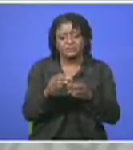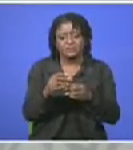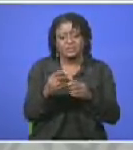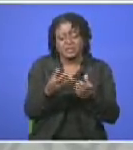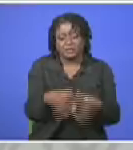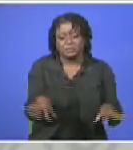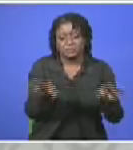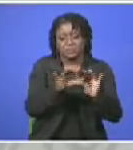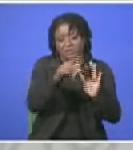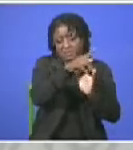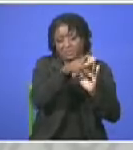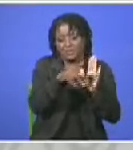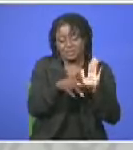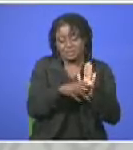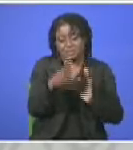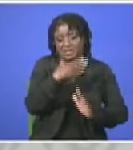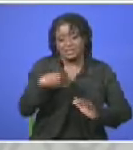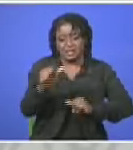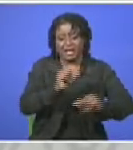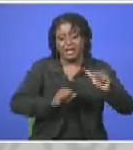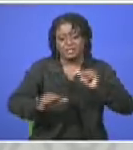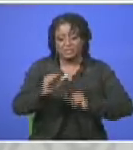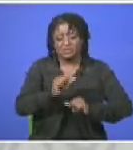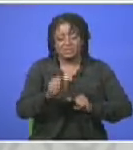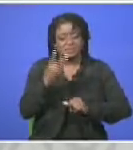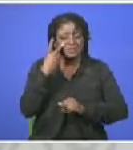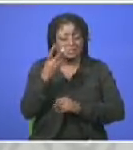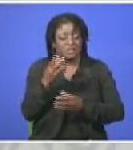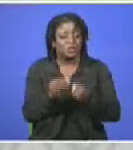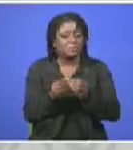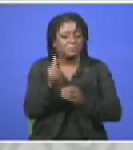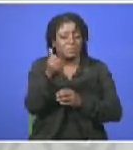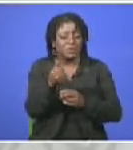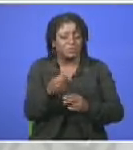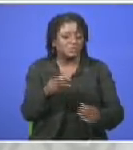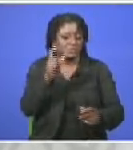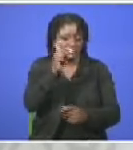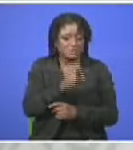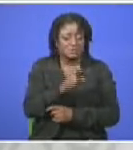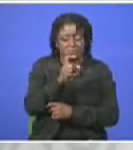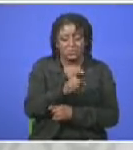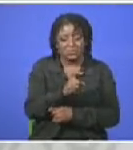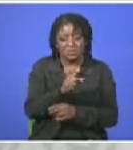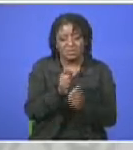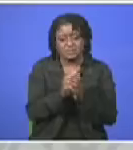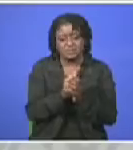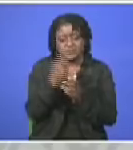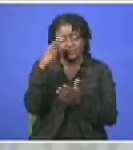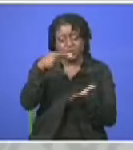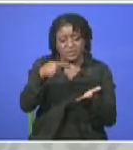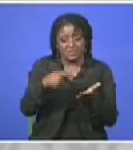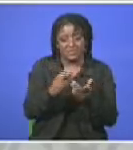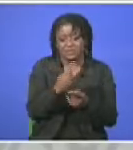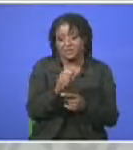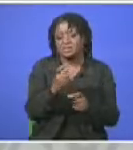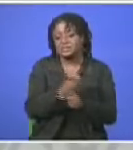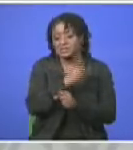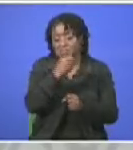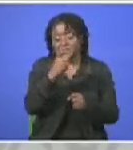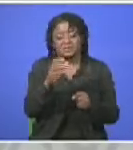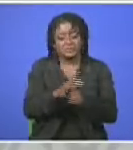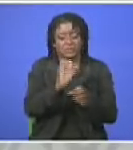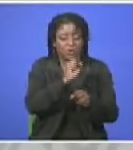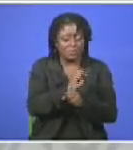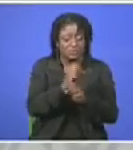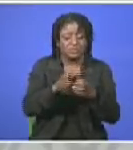salient policies and actions that were deemed most appropriate for the successful operation